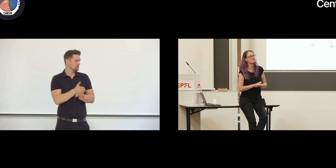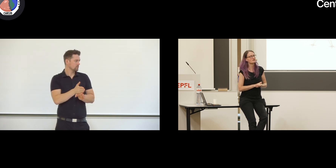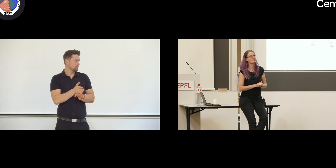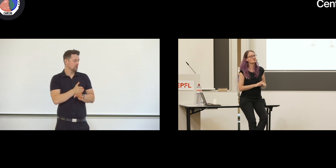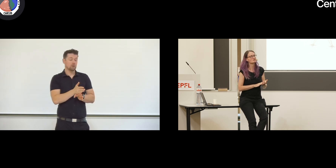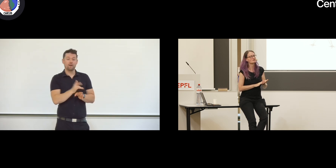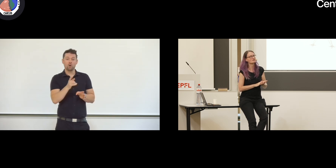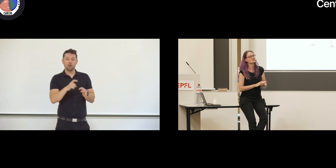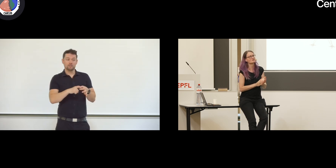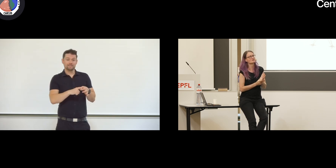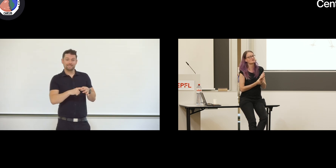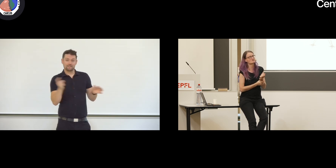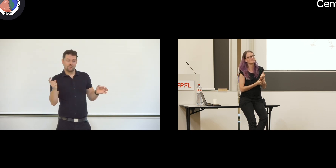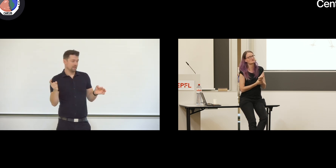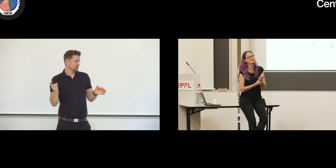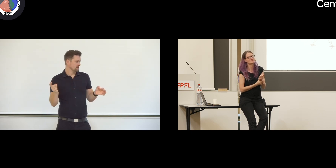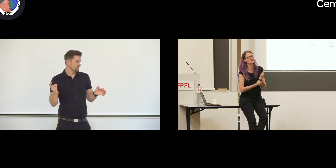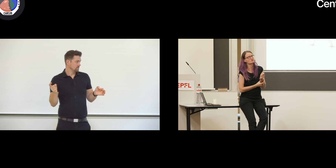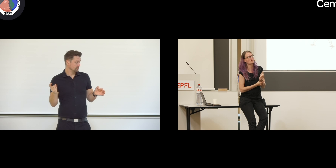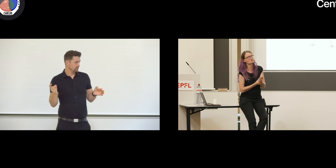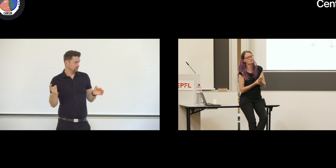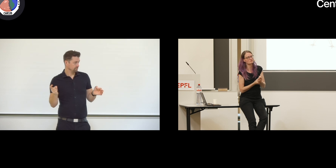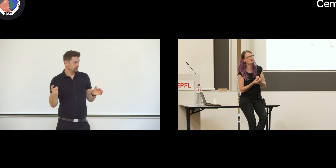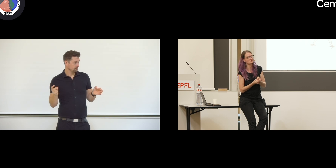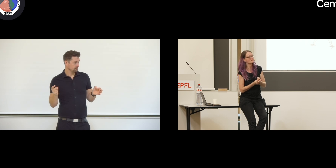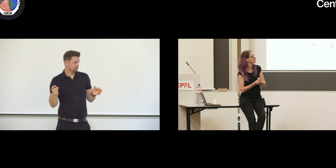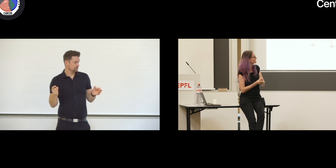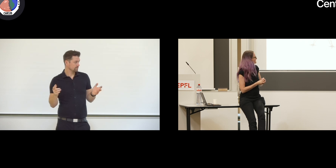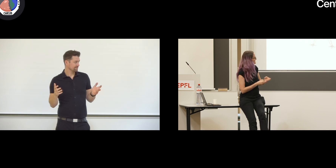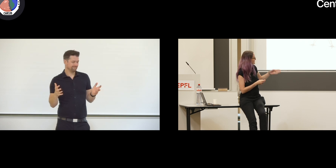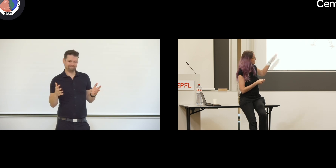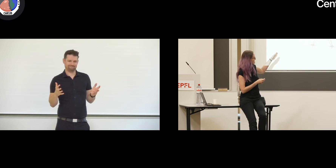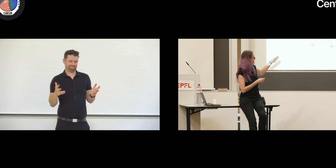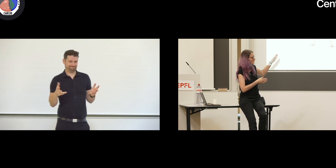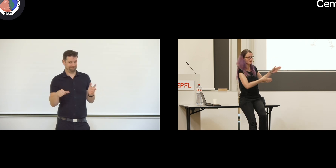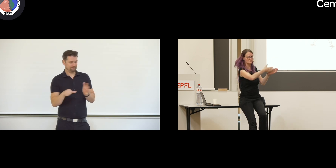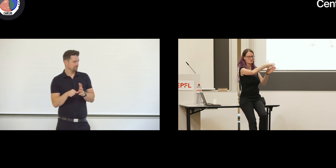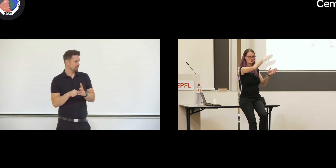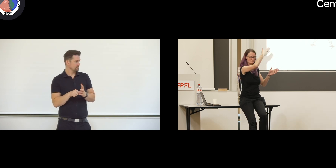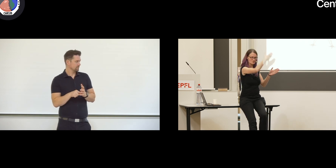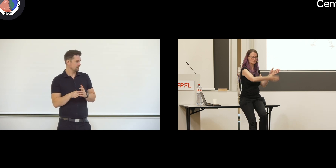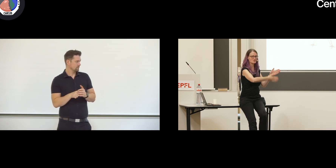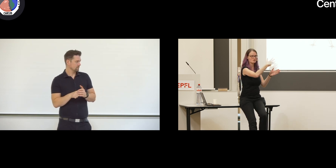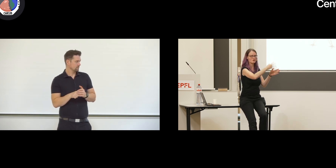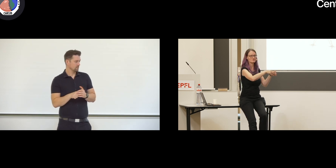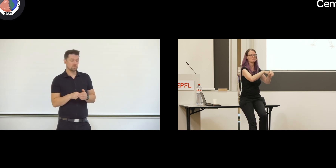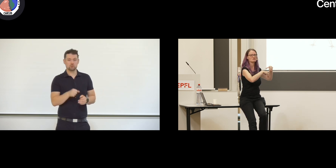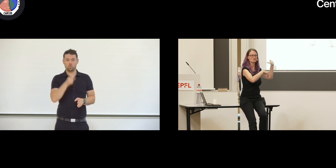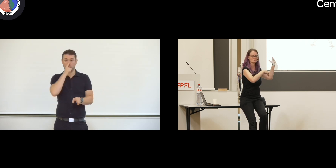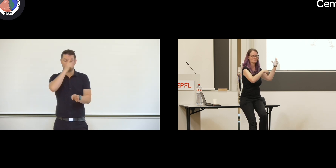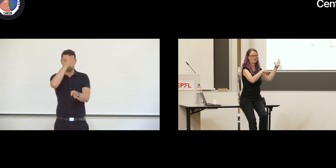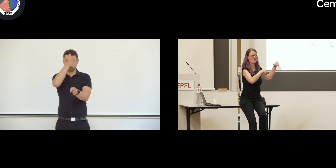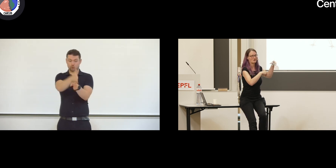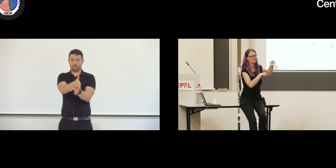to disconnecting, that's not so trivial. As in, disconnect in the way that you can shut them off and you